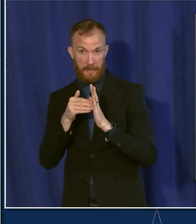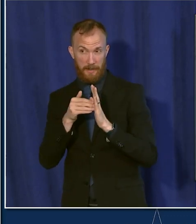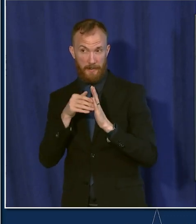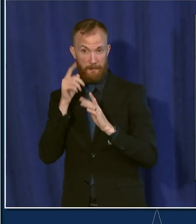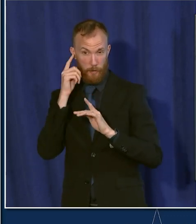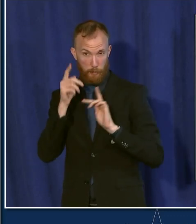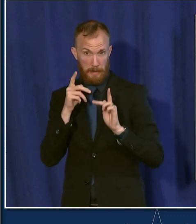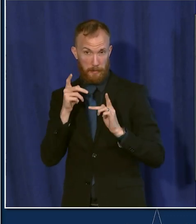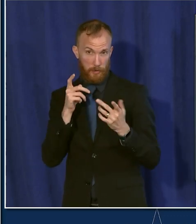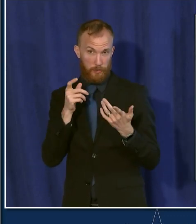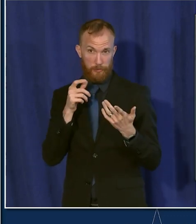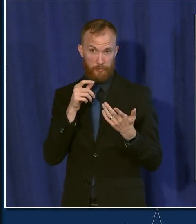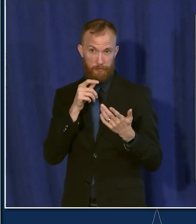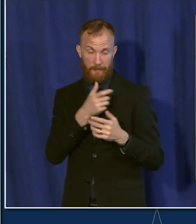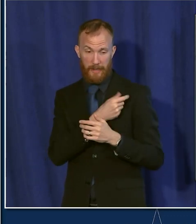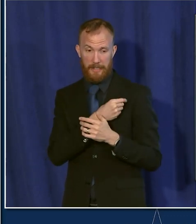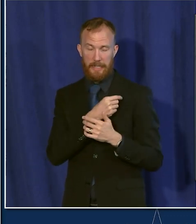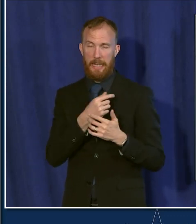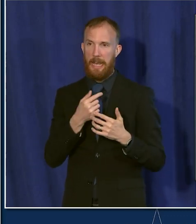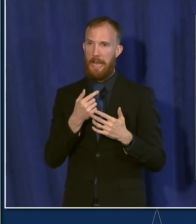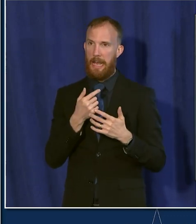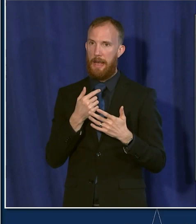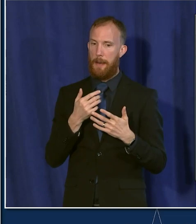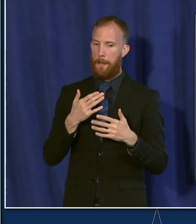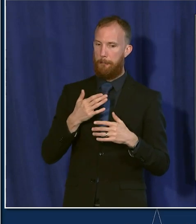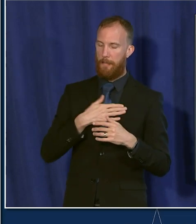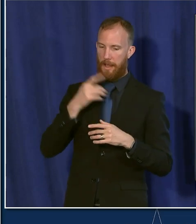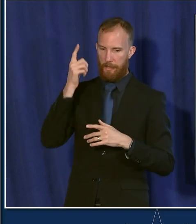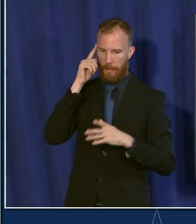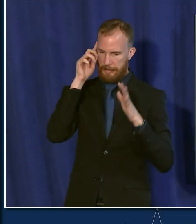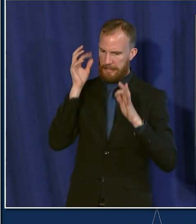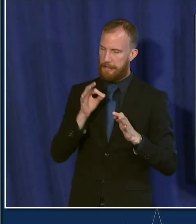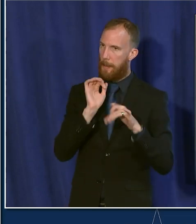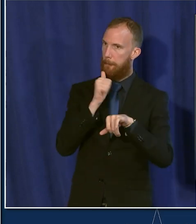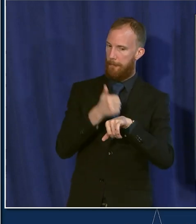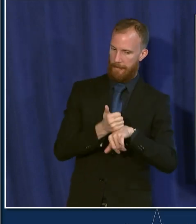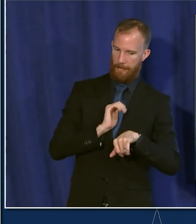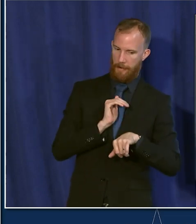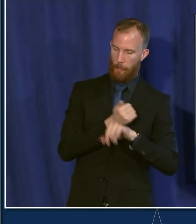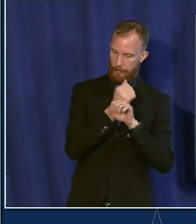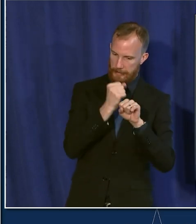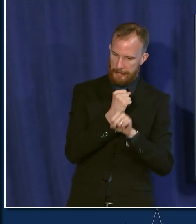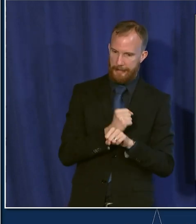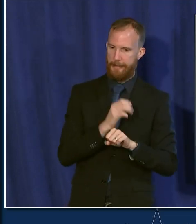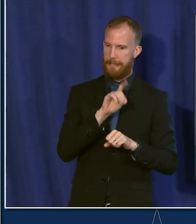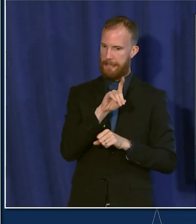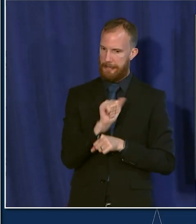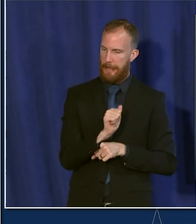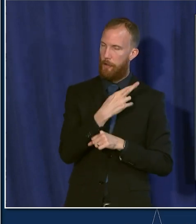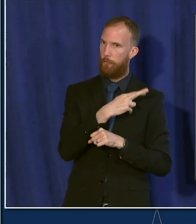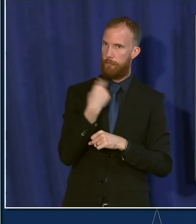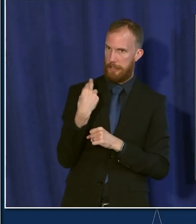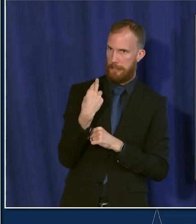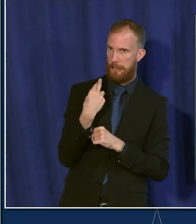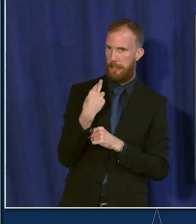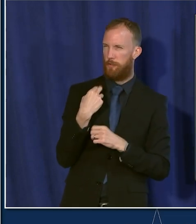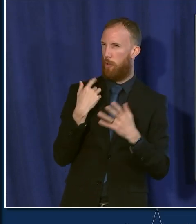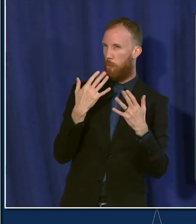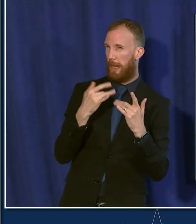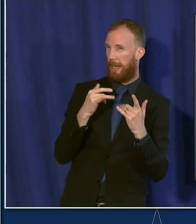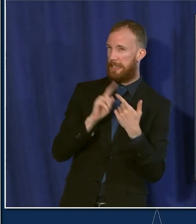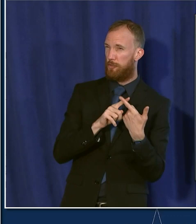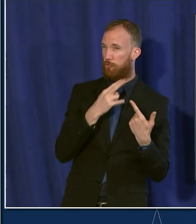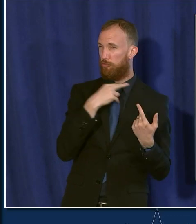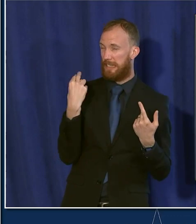do that based on our local data and our local risk. And I want to do it at a time where really the risk is significantly